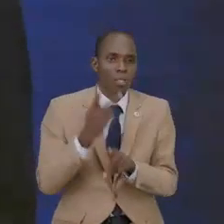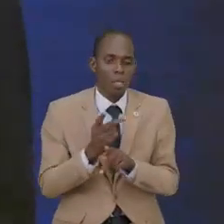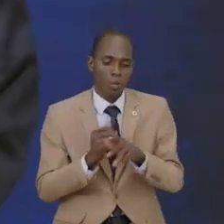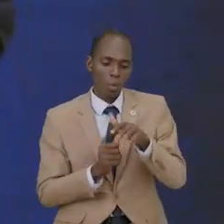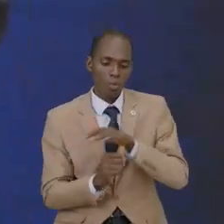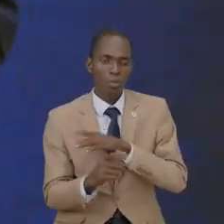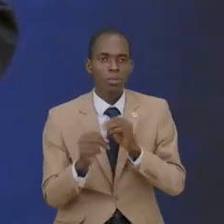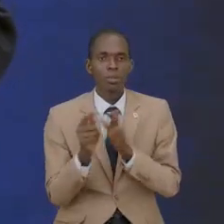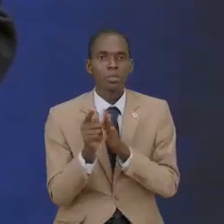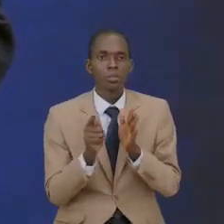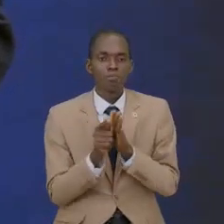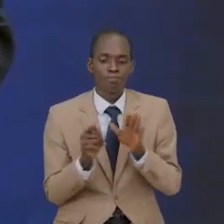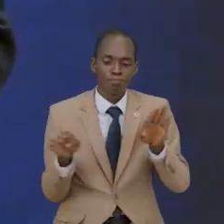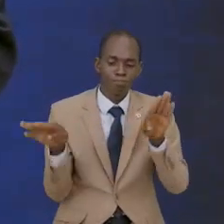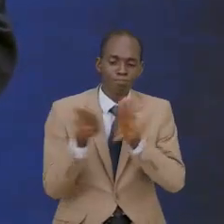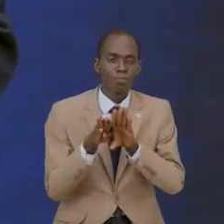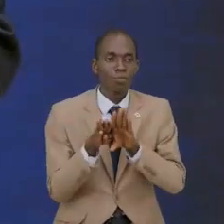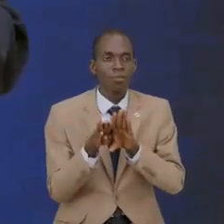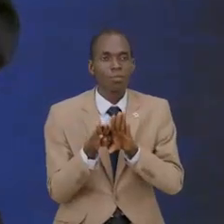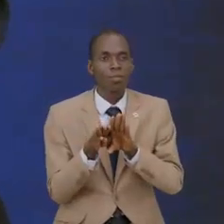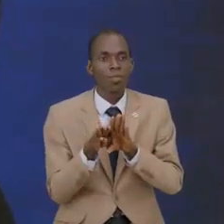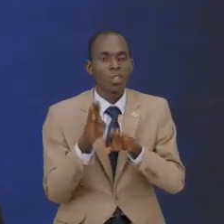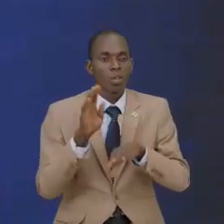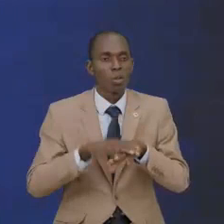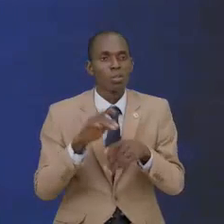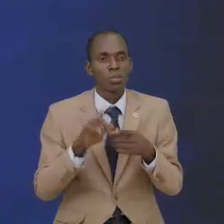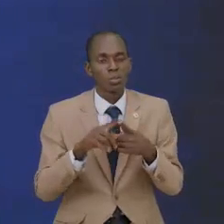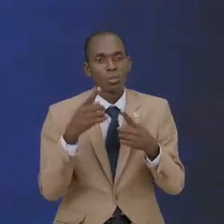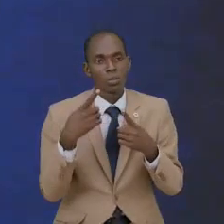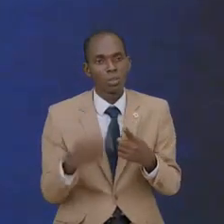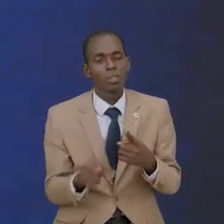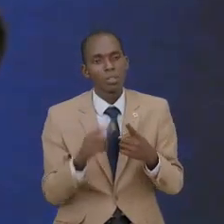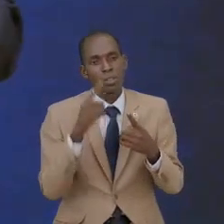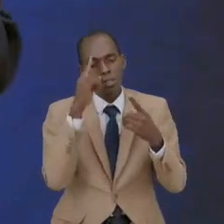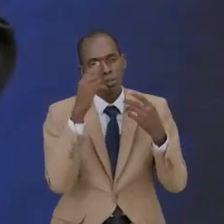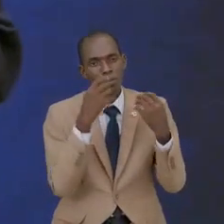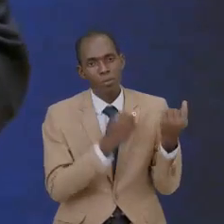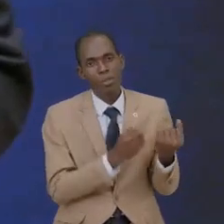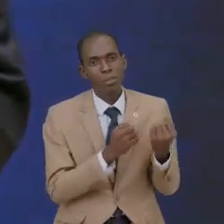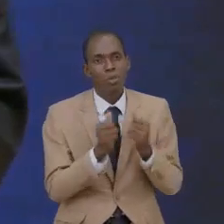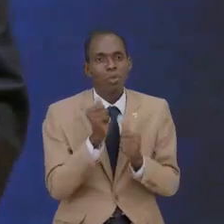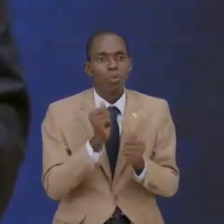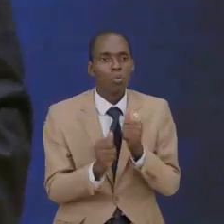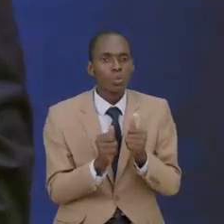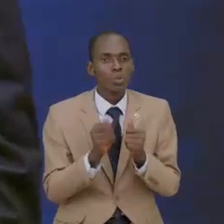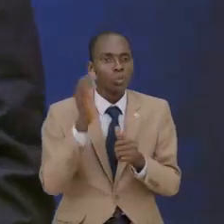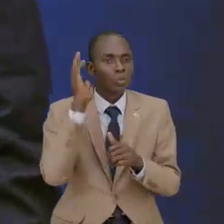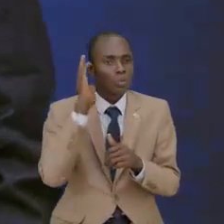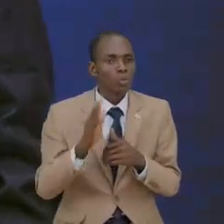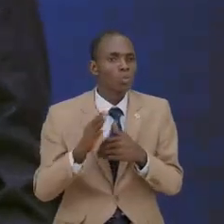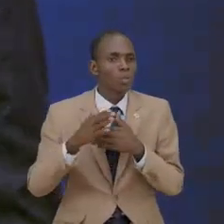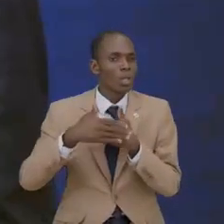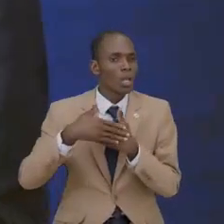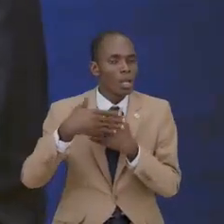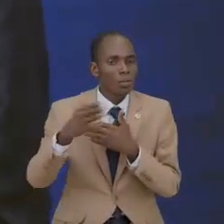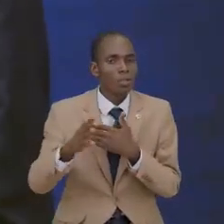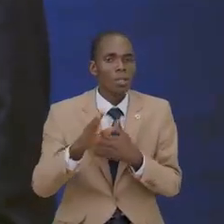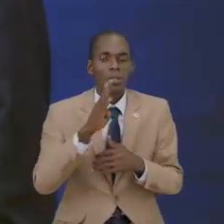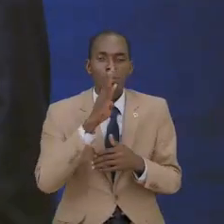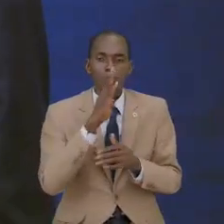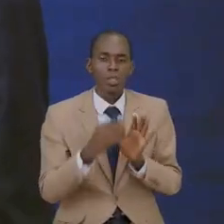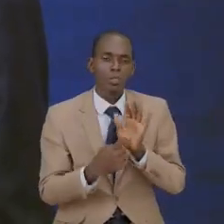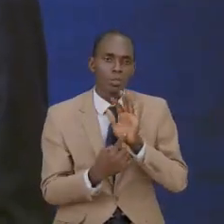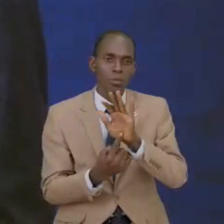law, shut up unto the faith, which should afterwards be